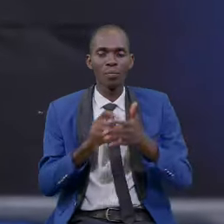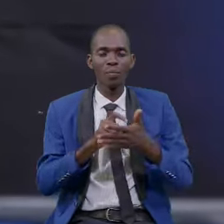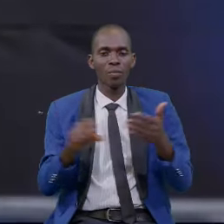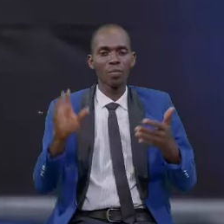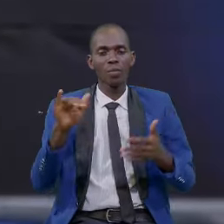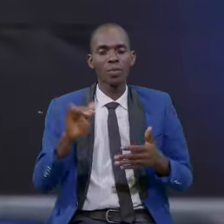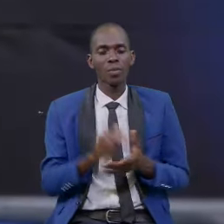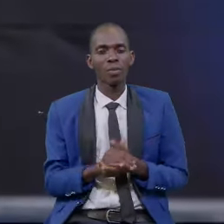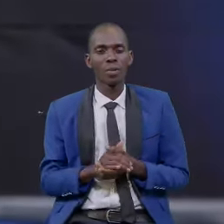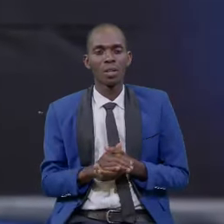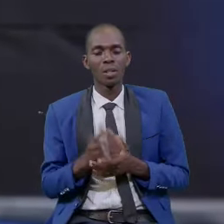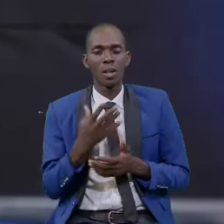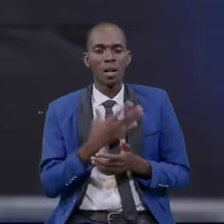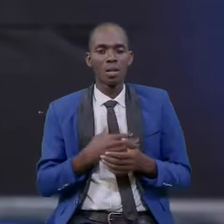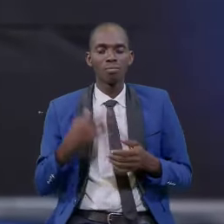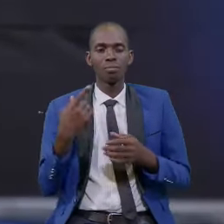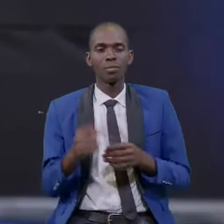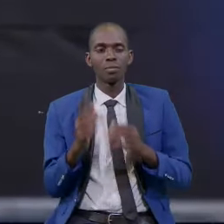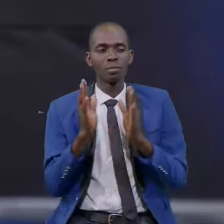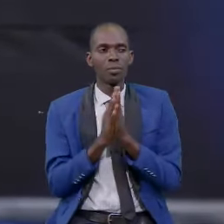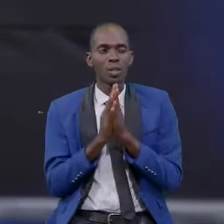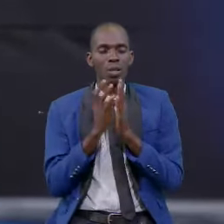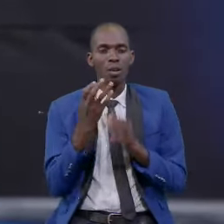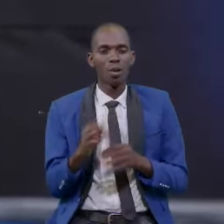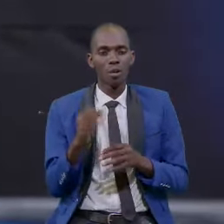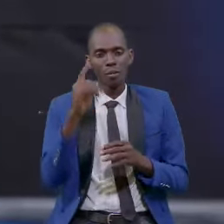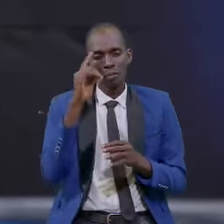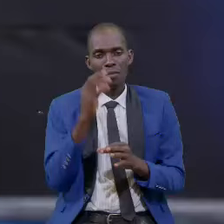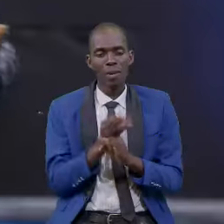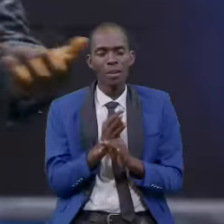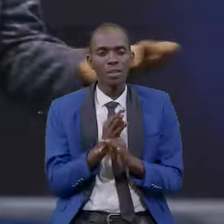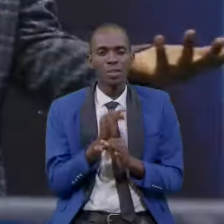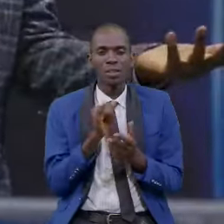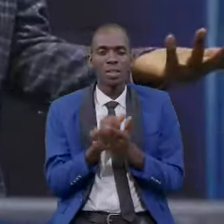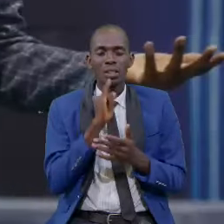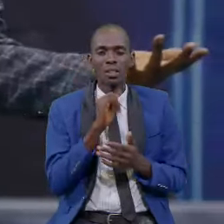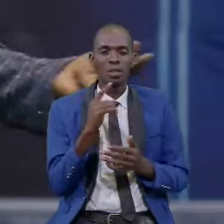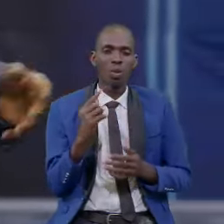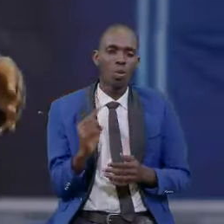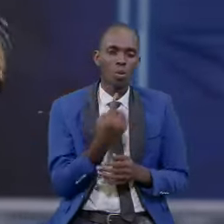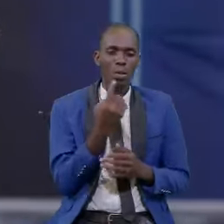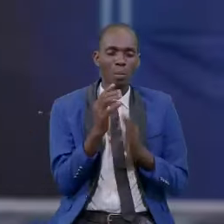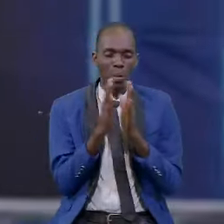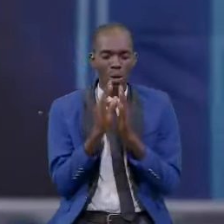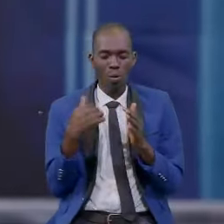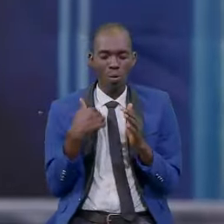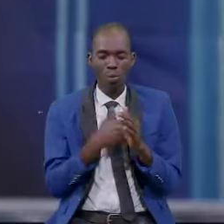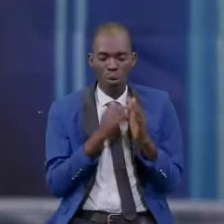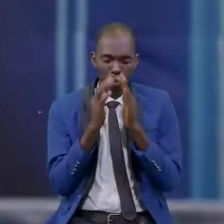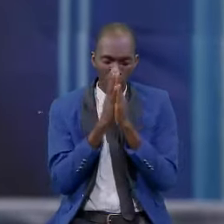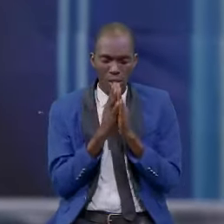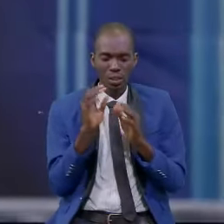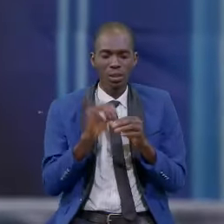prayer of faith. That's the only kind of prayer we pray in the GCK. We don't pray prayer